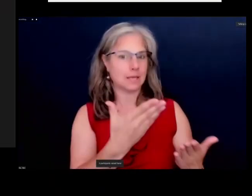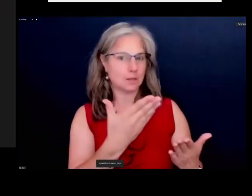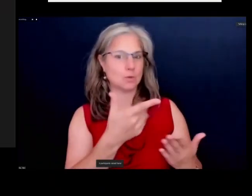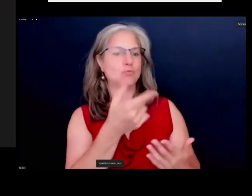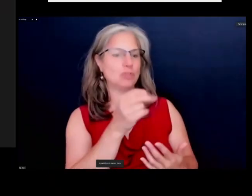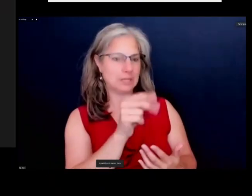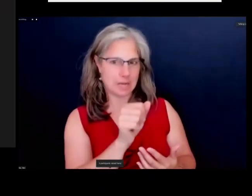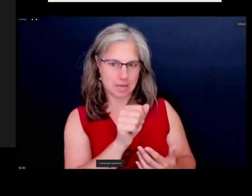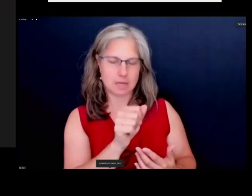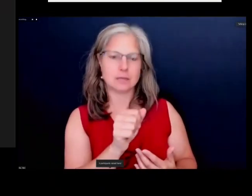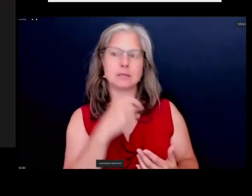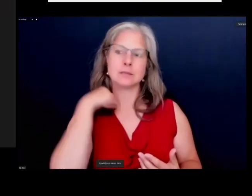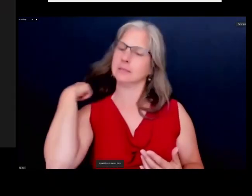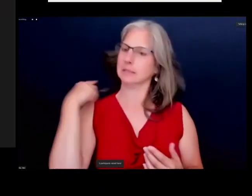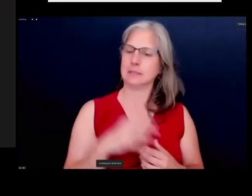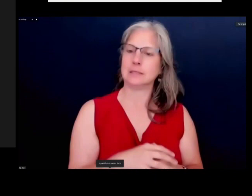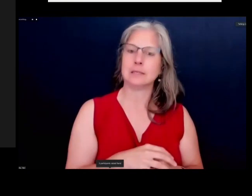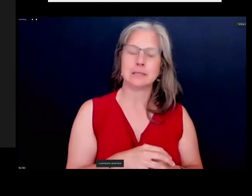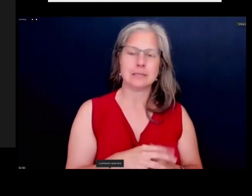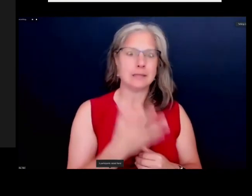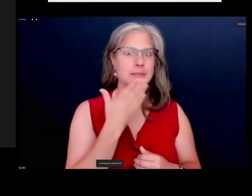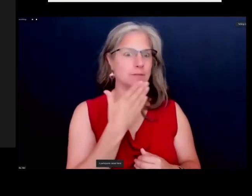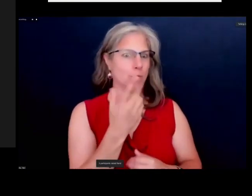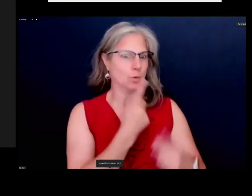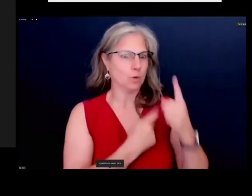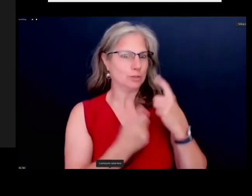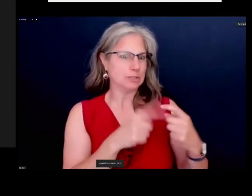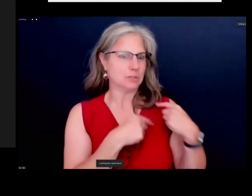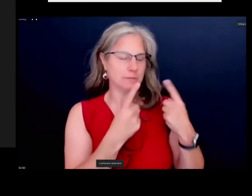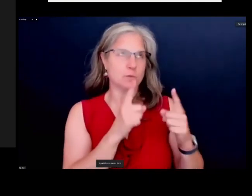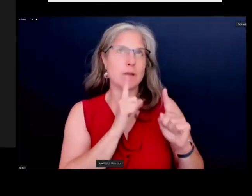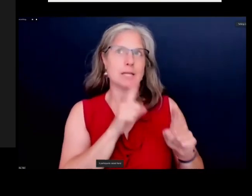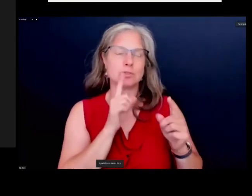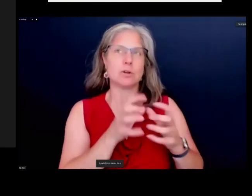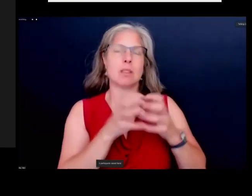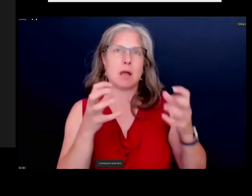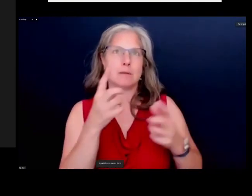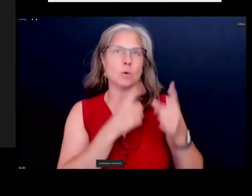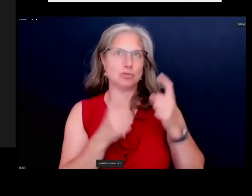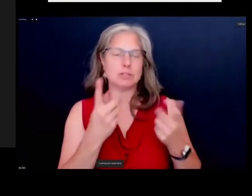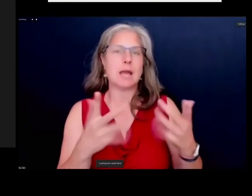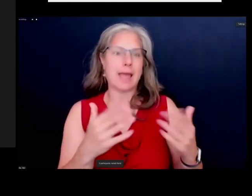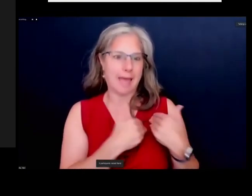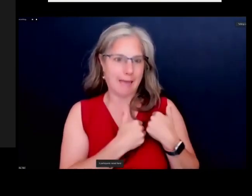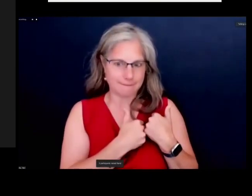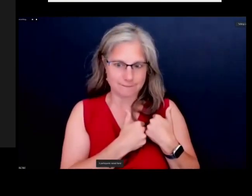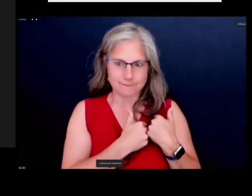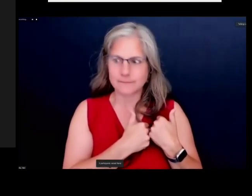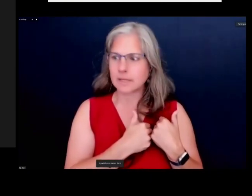Thank you, Gina. And thank you everybody for your questions so far. You've answered a lot that I've had.